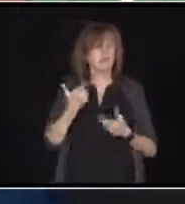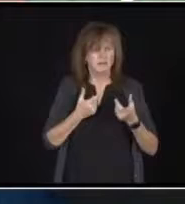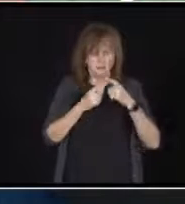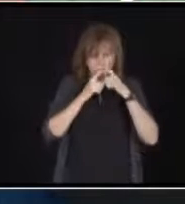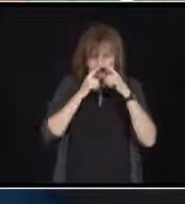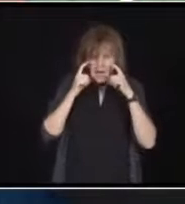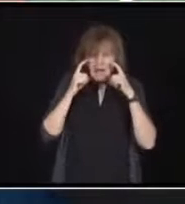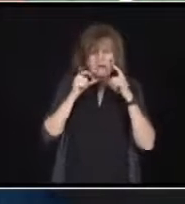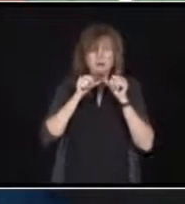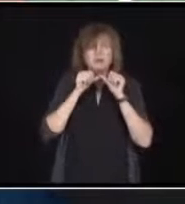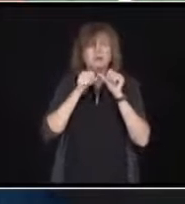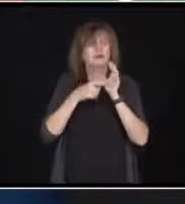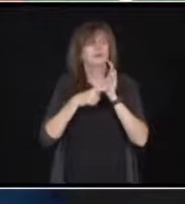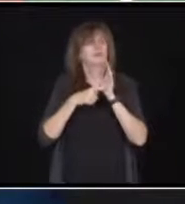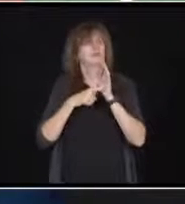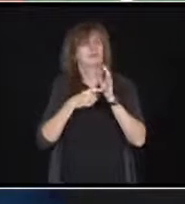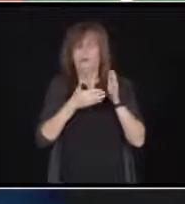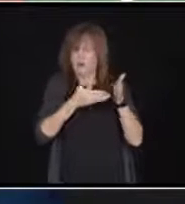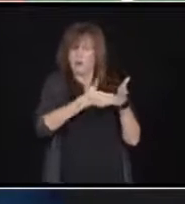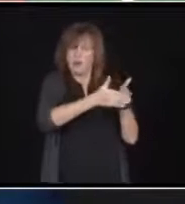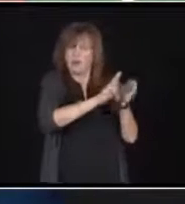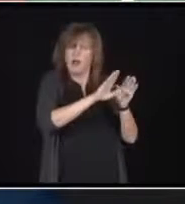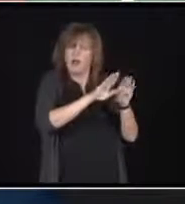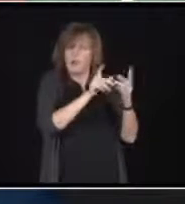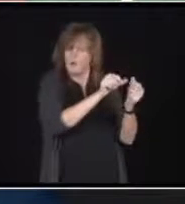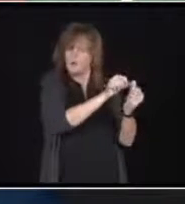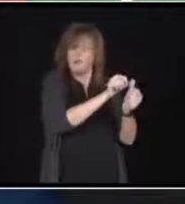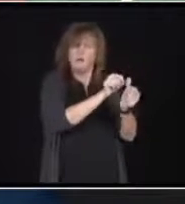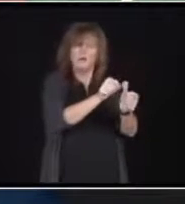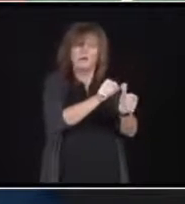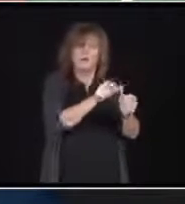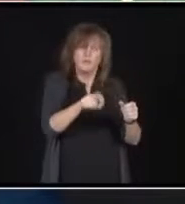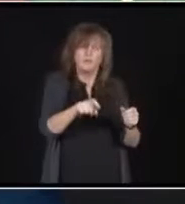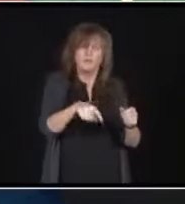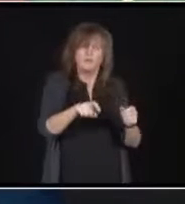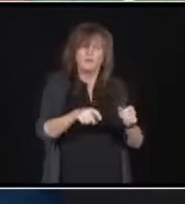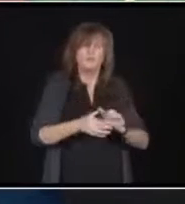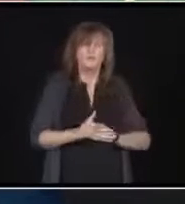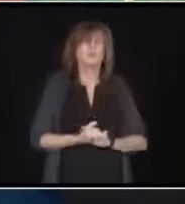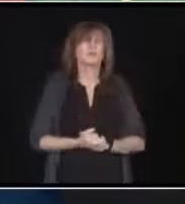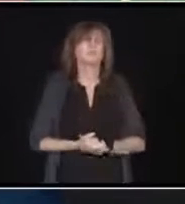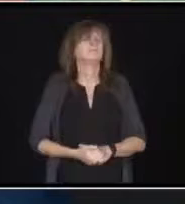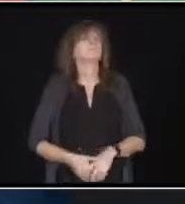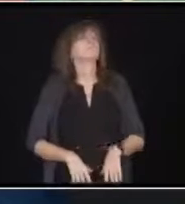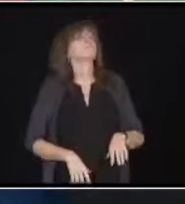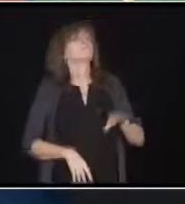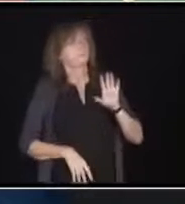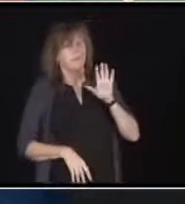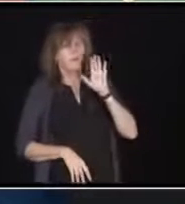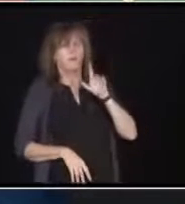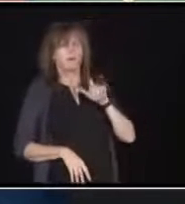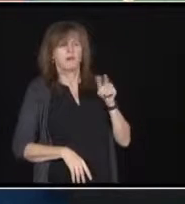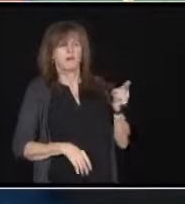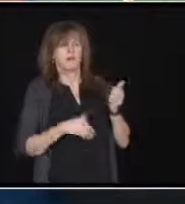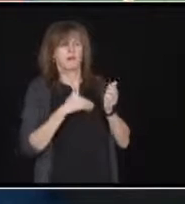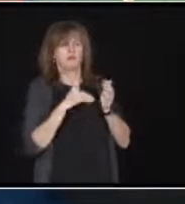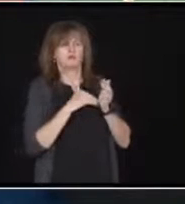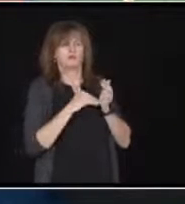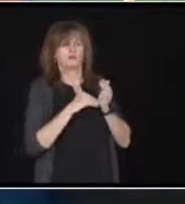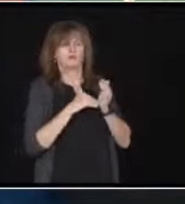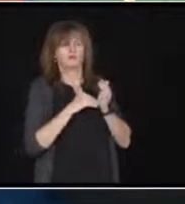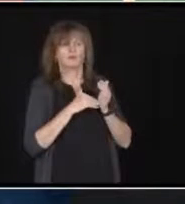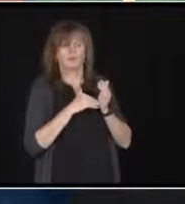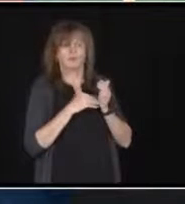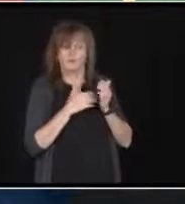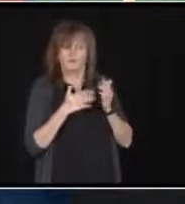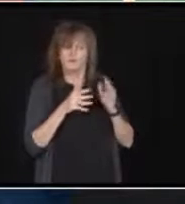stay open? Yeah, I'm going to hand this to Dr. Yaffe, but before, I think I told you the story about the 2 police officers that retired and opened